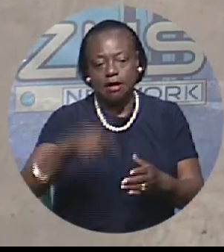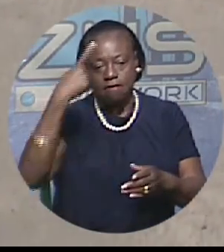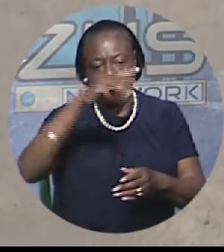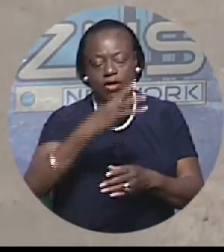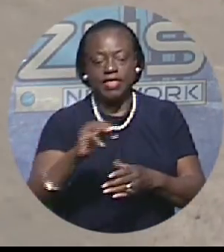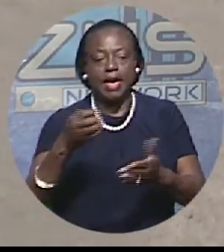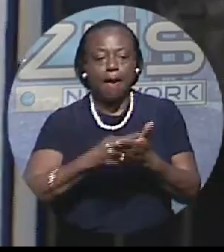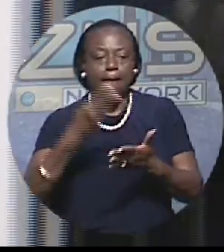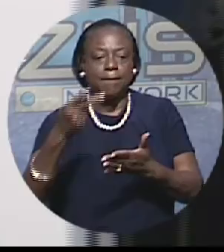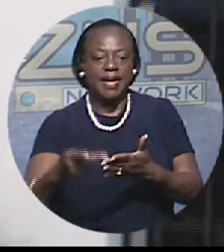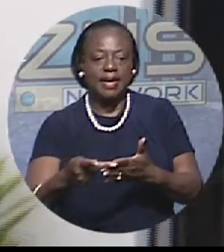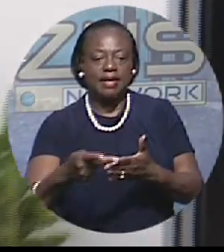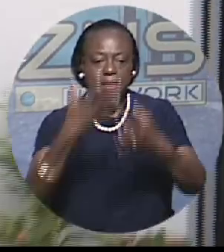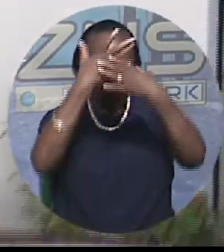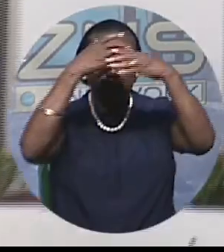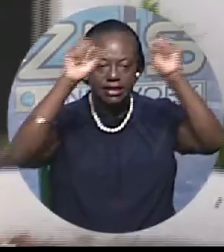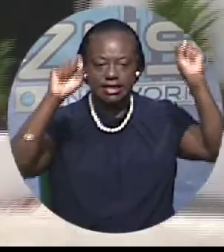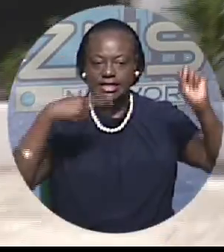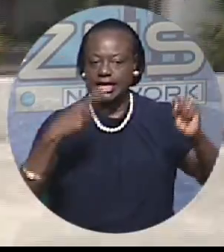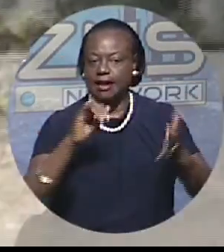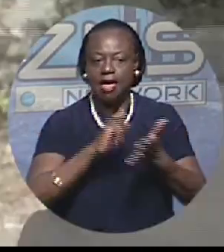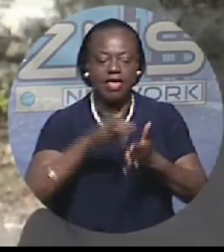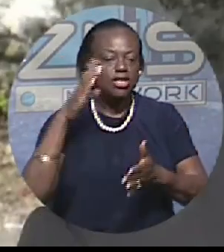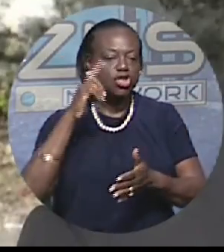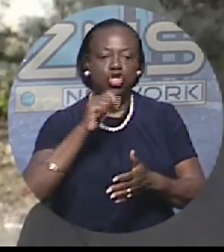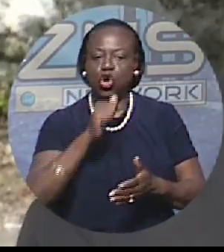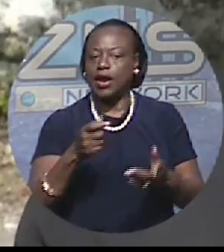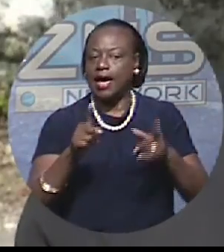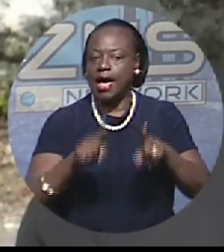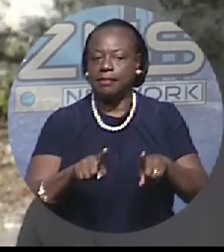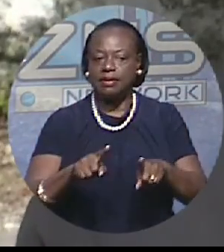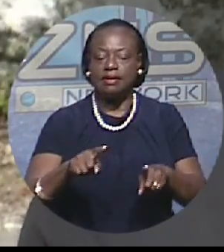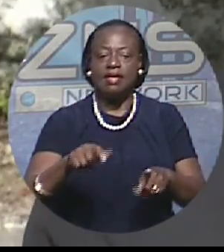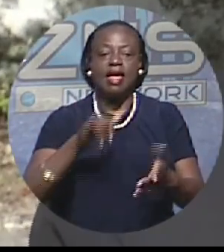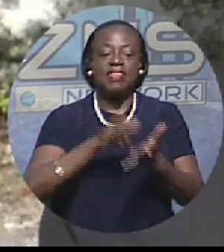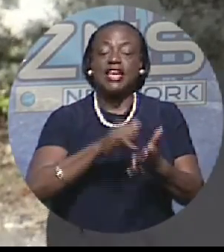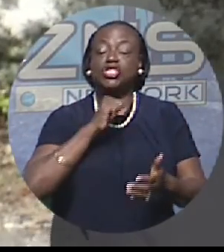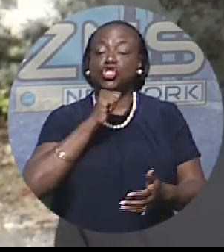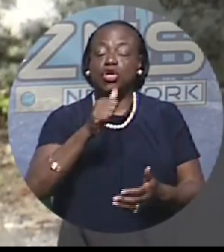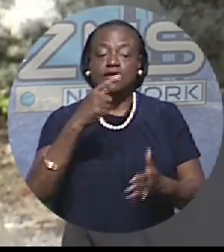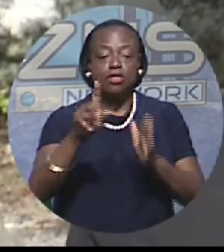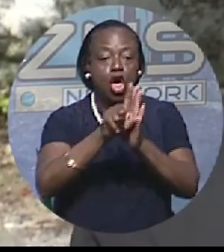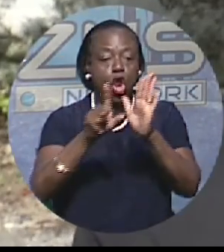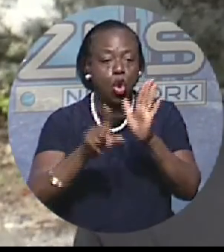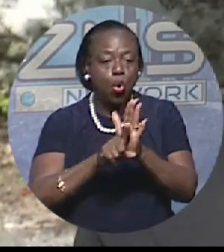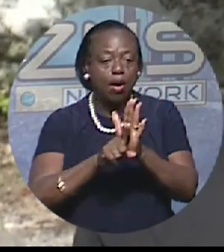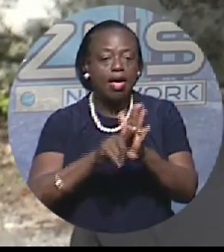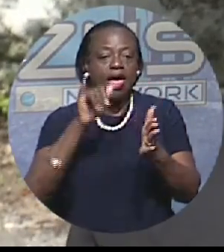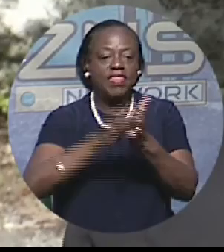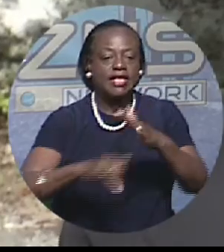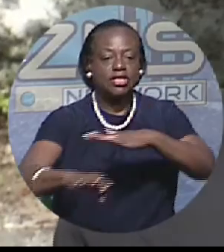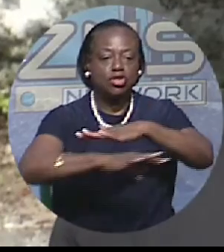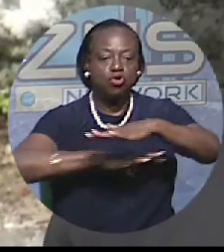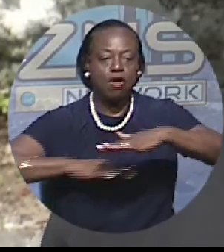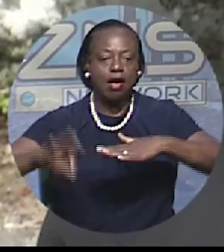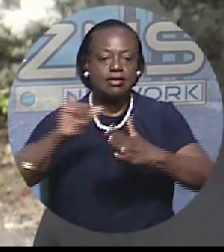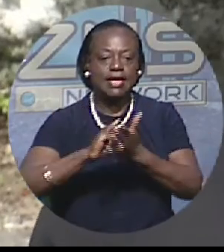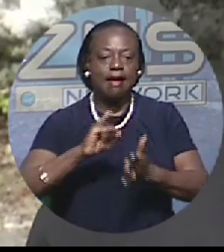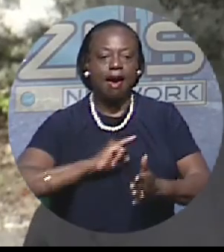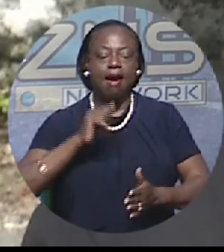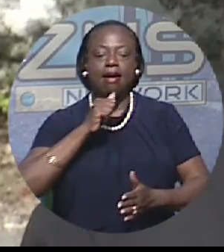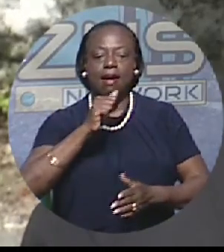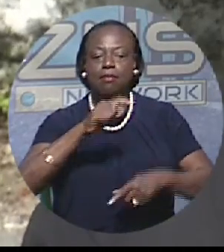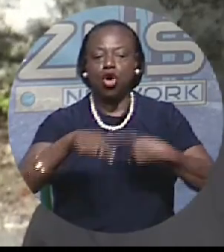not happened. That is not the law, and that's one of the grounds upon which I'm going to court, because the Chief Justice